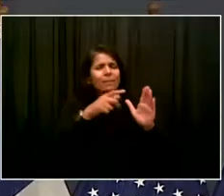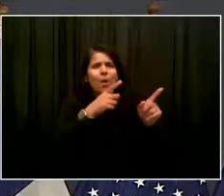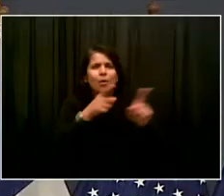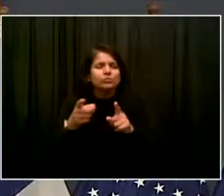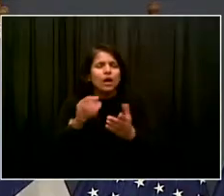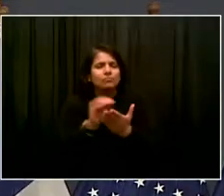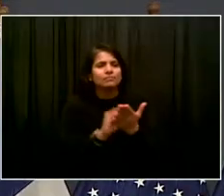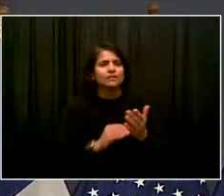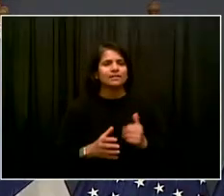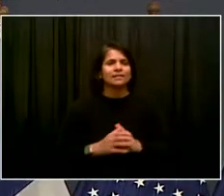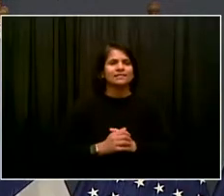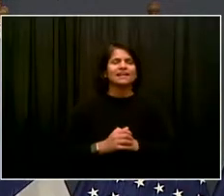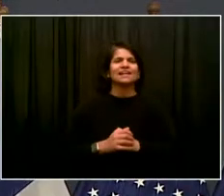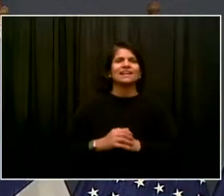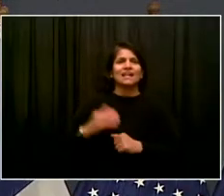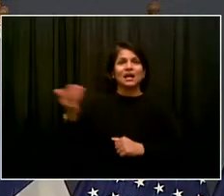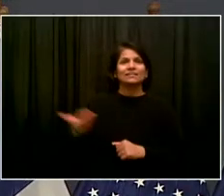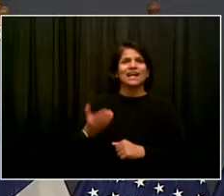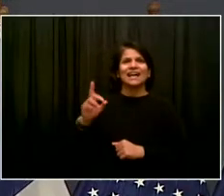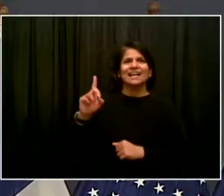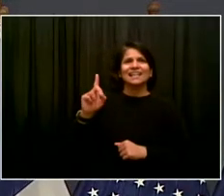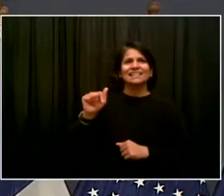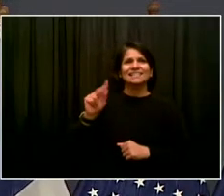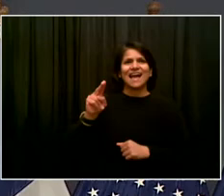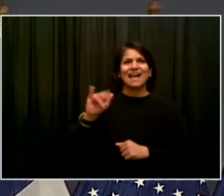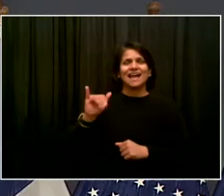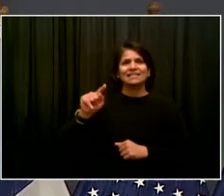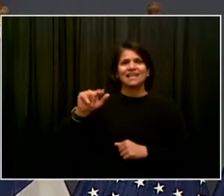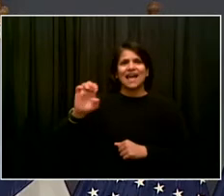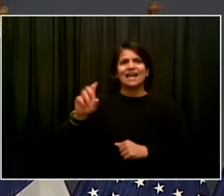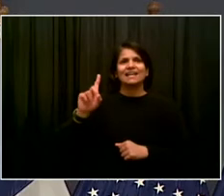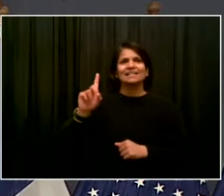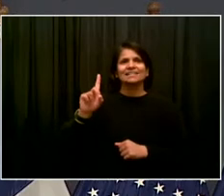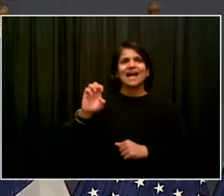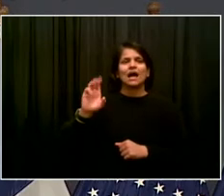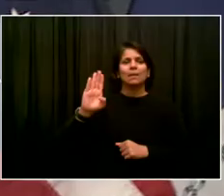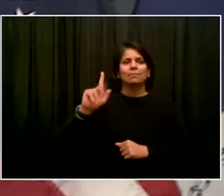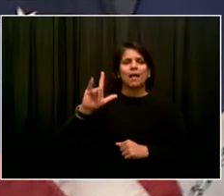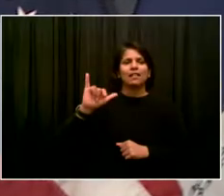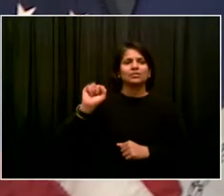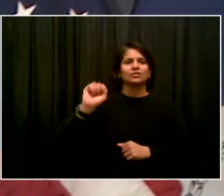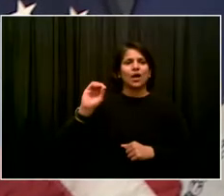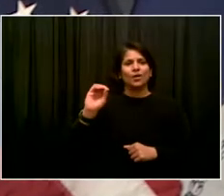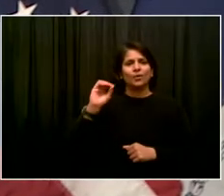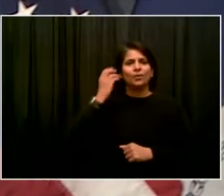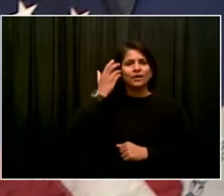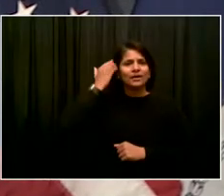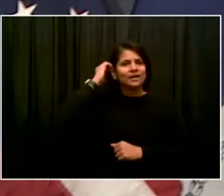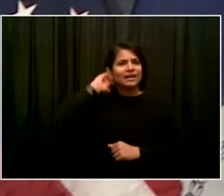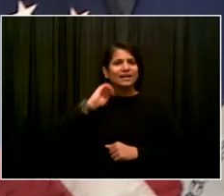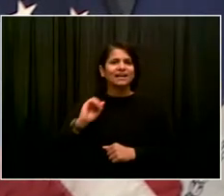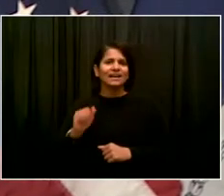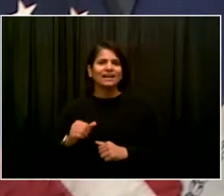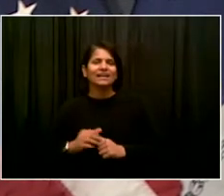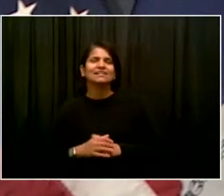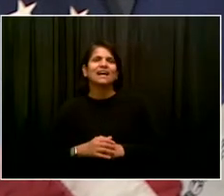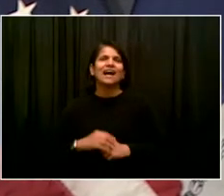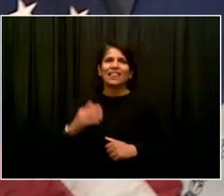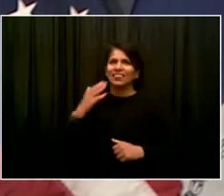Blasio. Thank you. Yeah, I mean, I had this incredible opportunity over the past few months to speak to violence